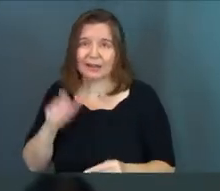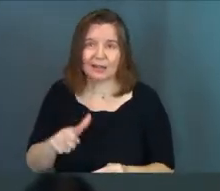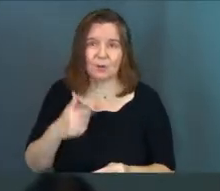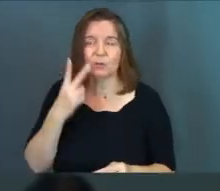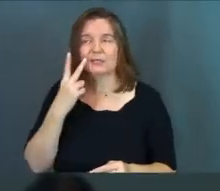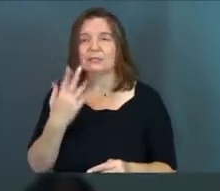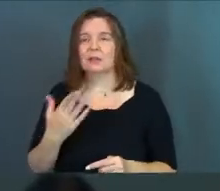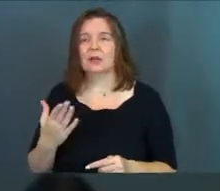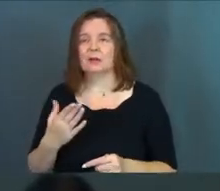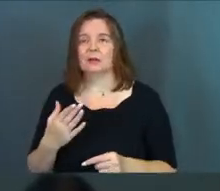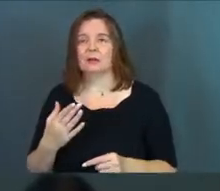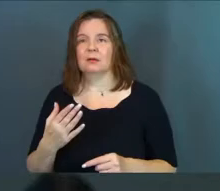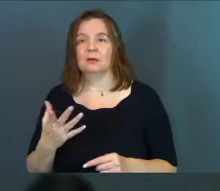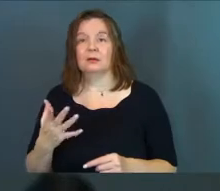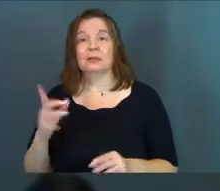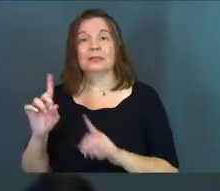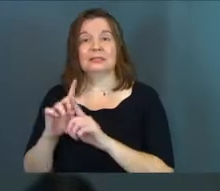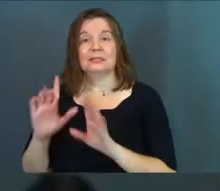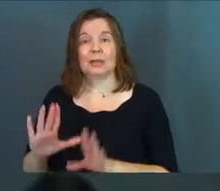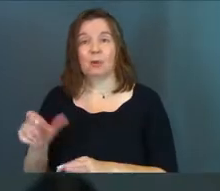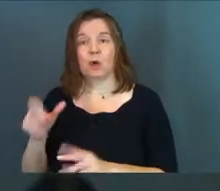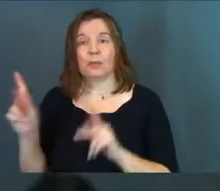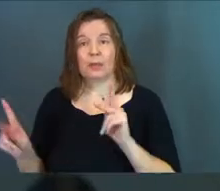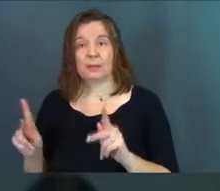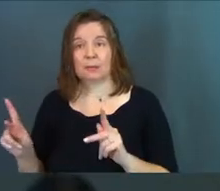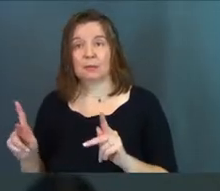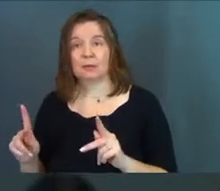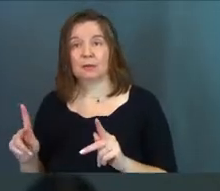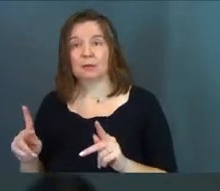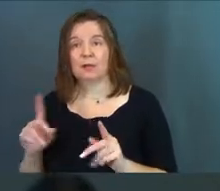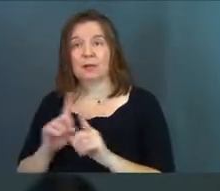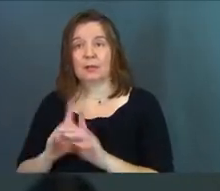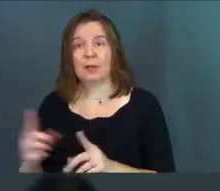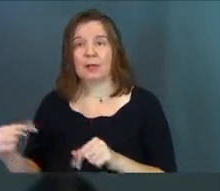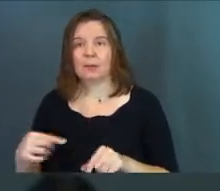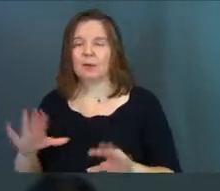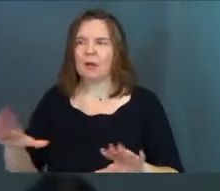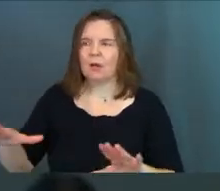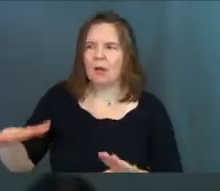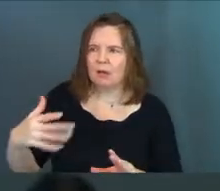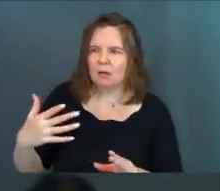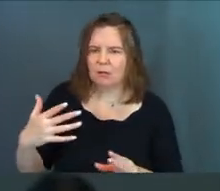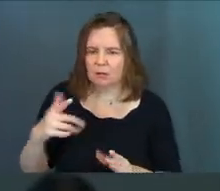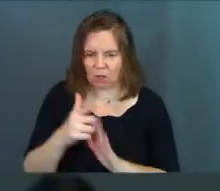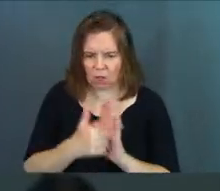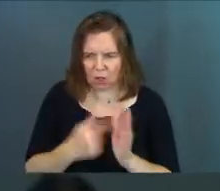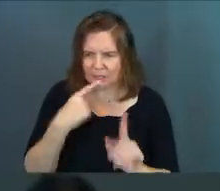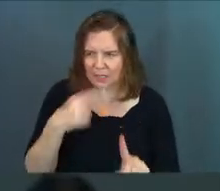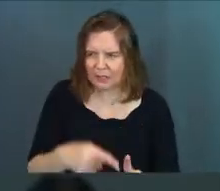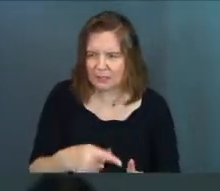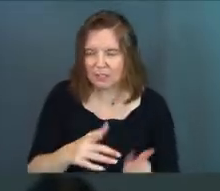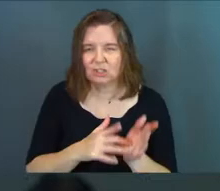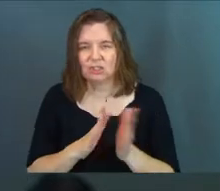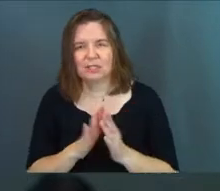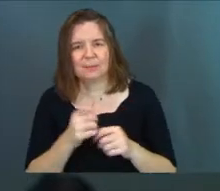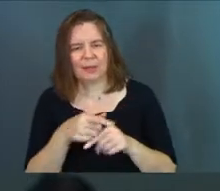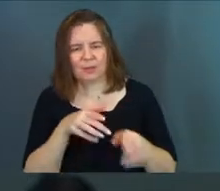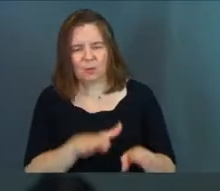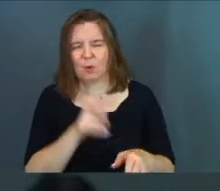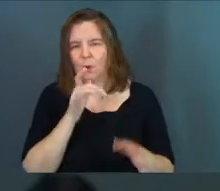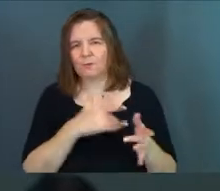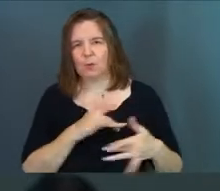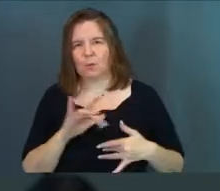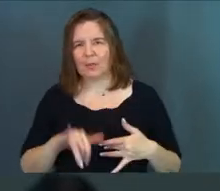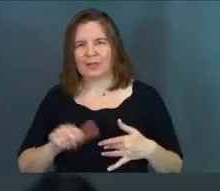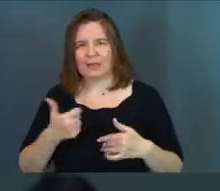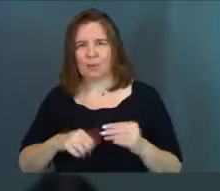see some of the disciples or other people, right? The apostles come in and they go, hey, the law is this, and Jesus made it this way, so we don't